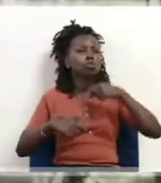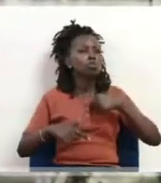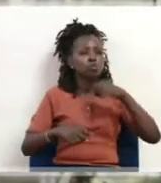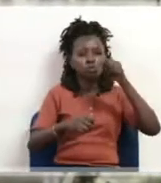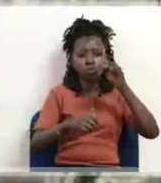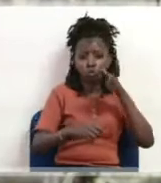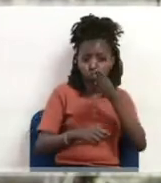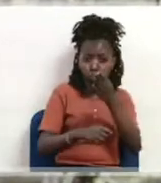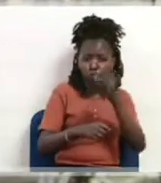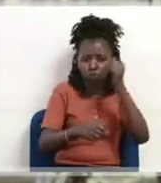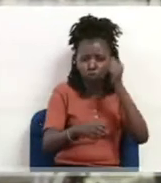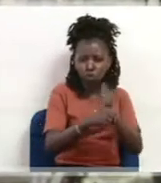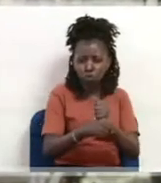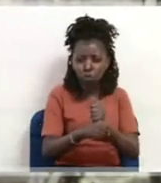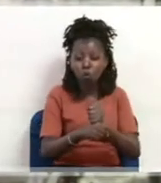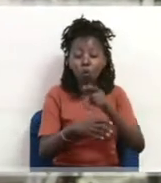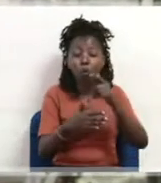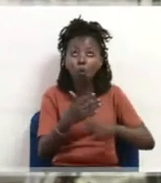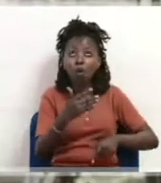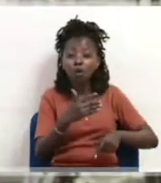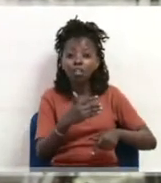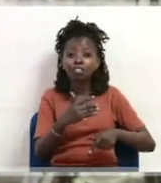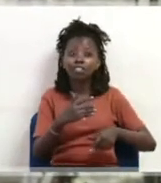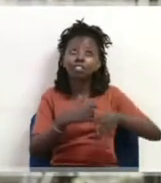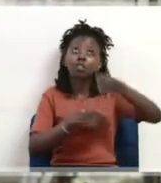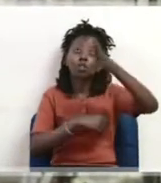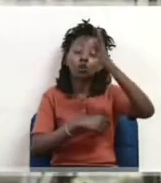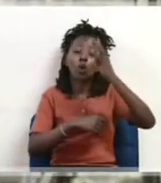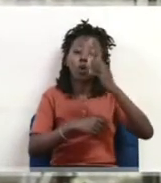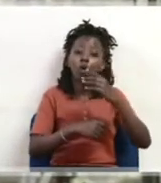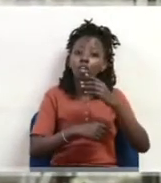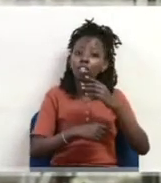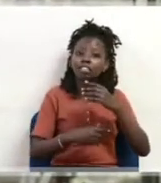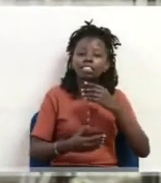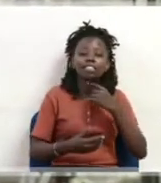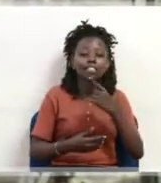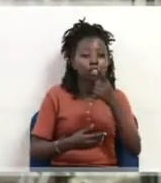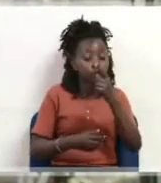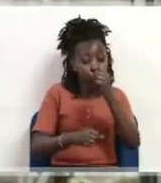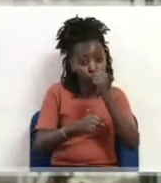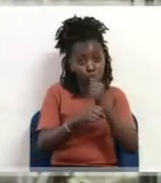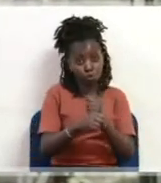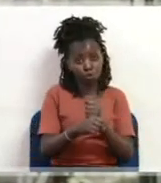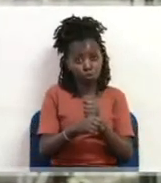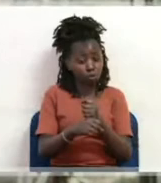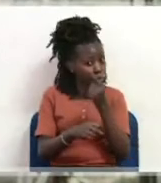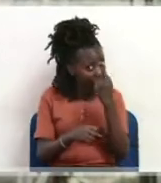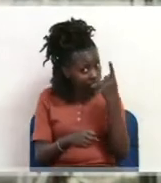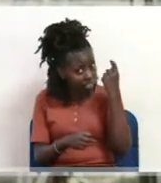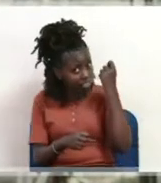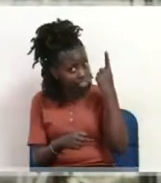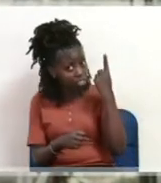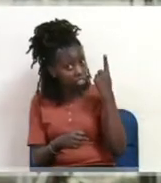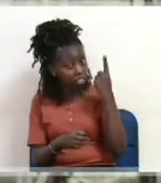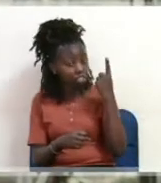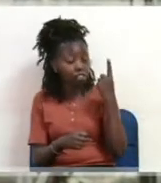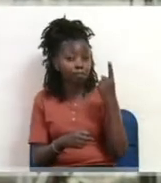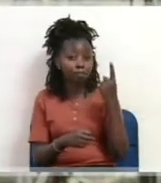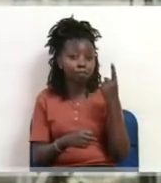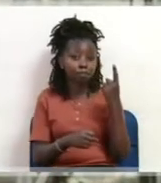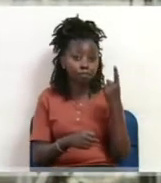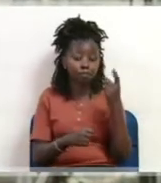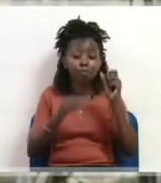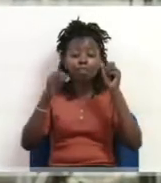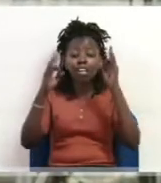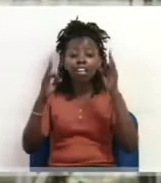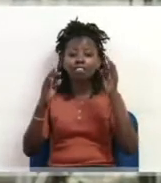what you should be doing. Oh, did you get it? Or you missed it? If you